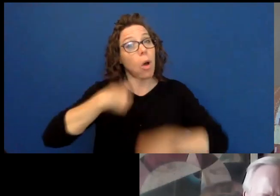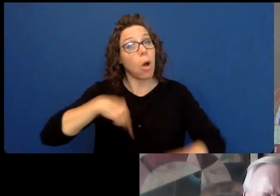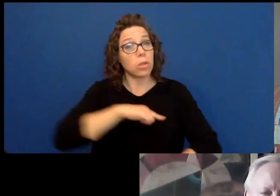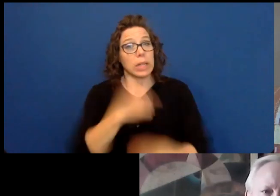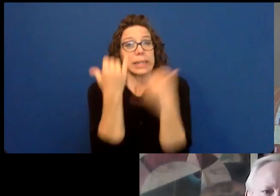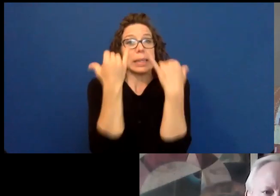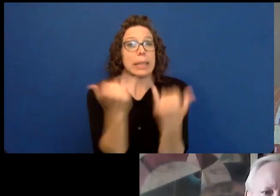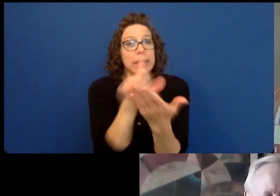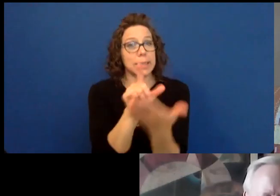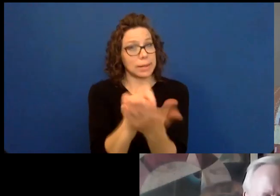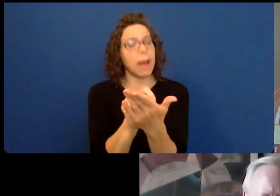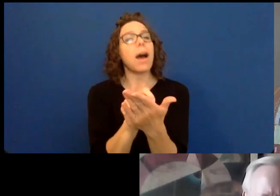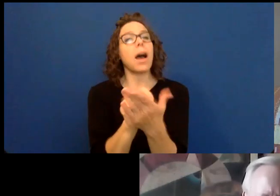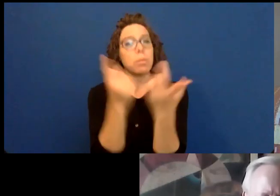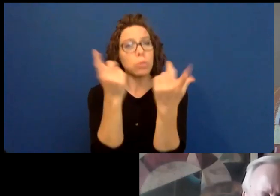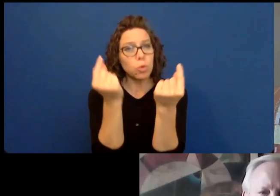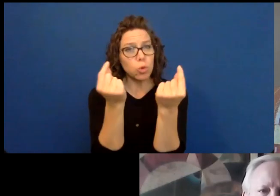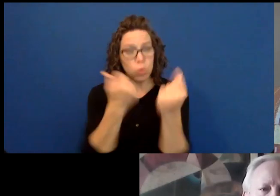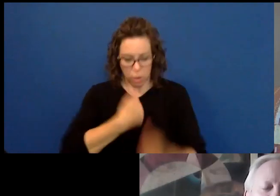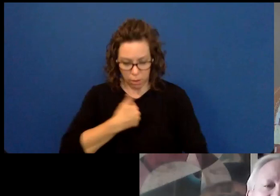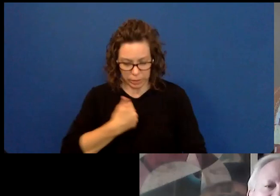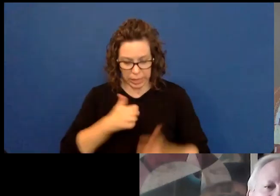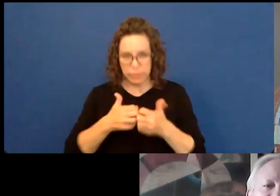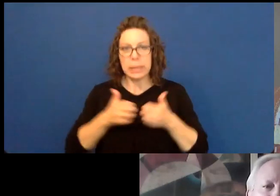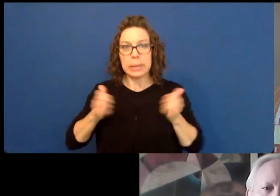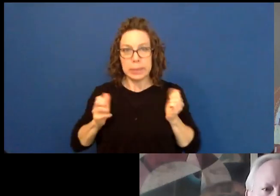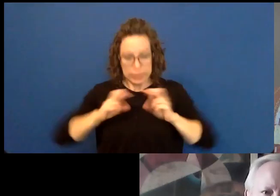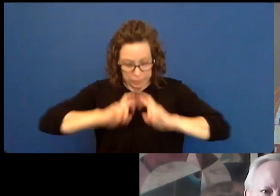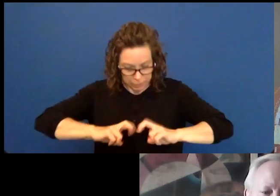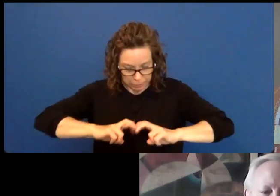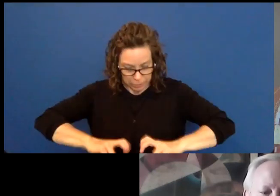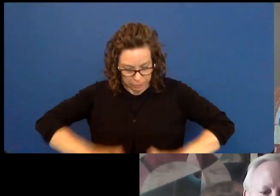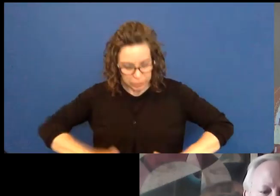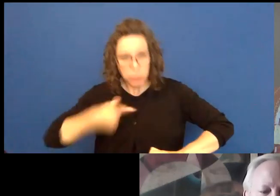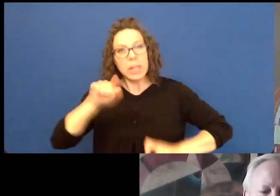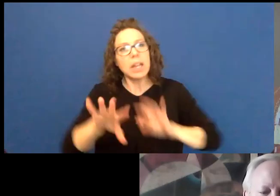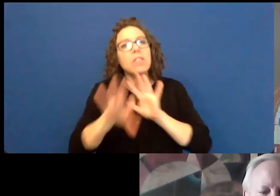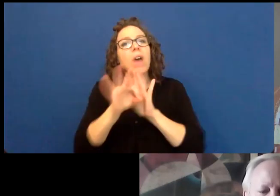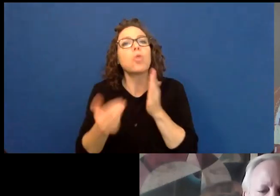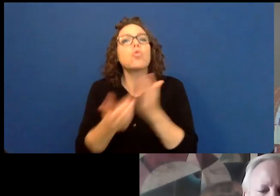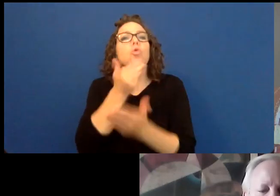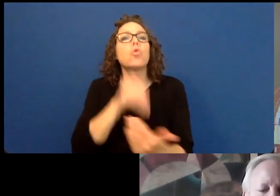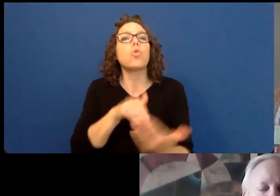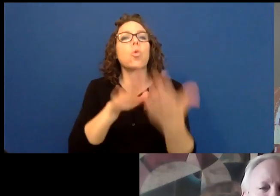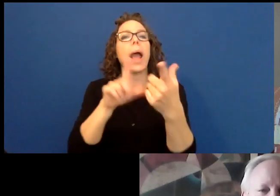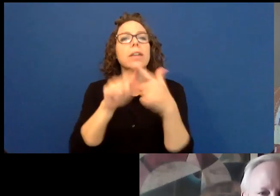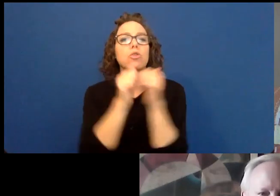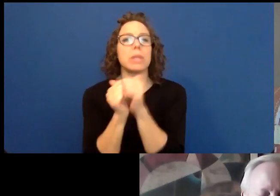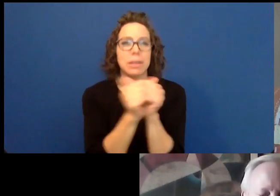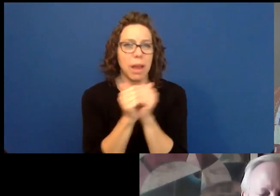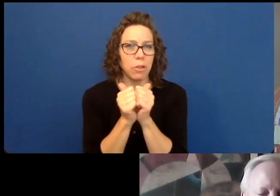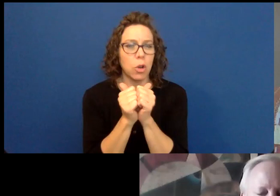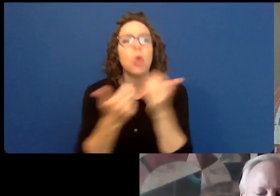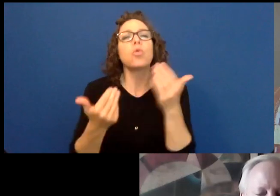time to look deep within ourselves as we seek new ways of being together, of being